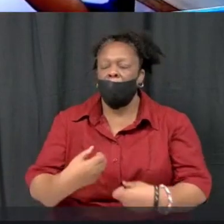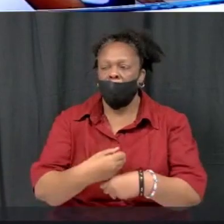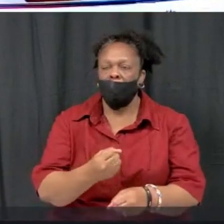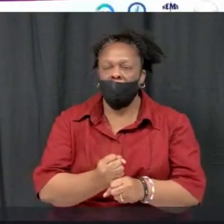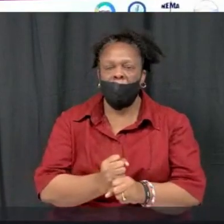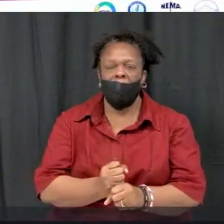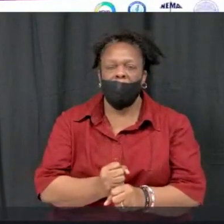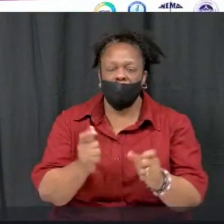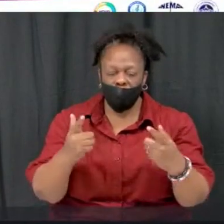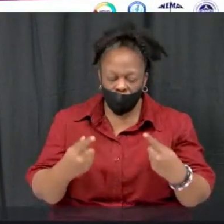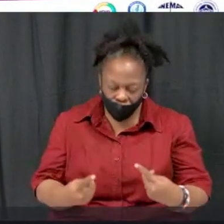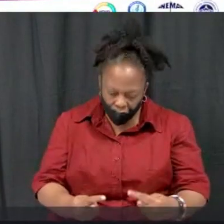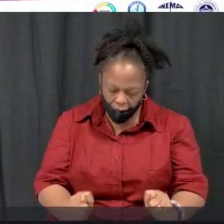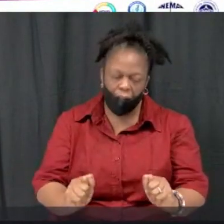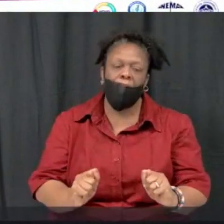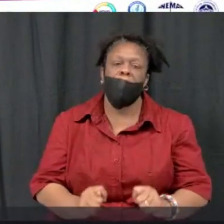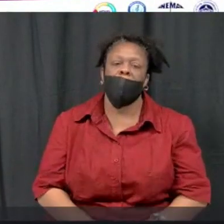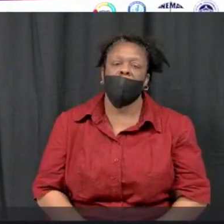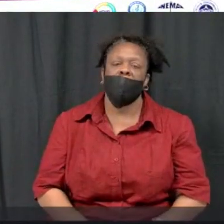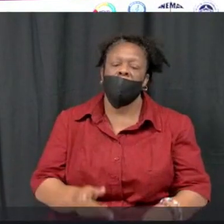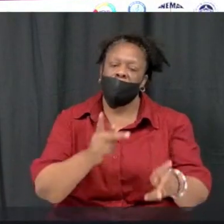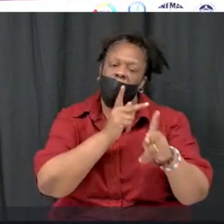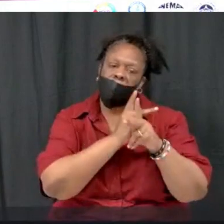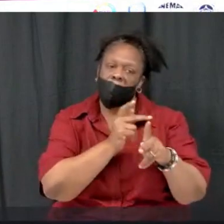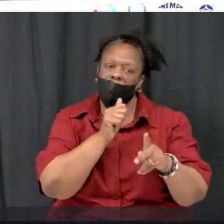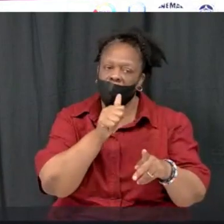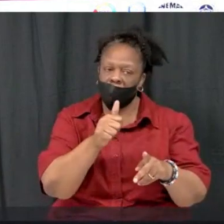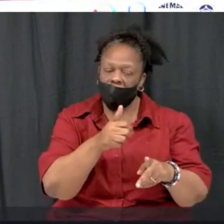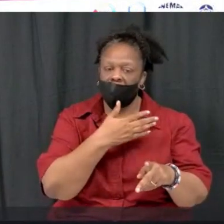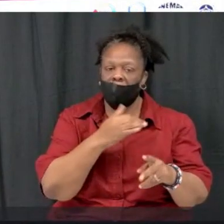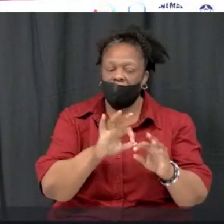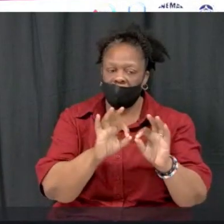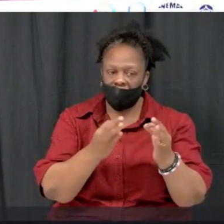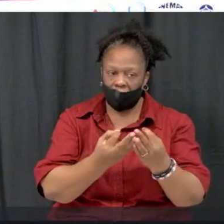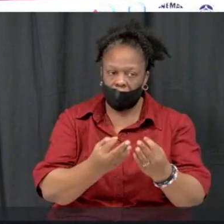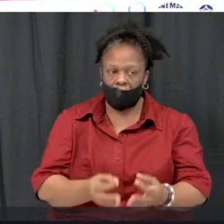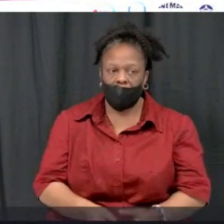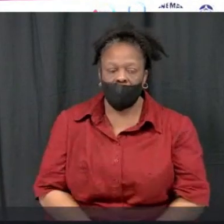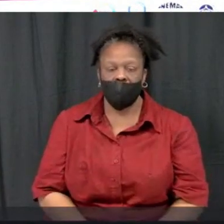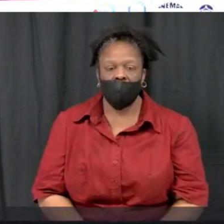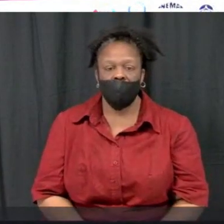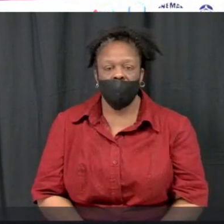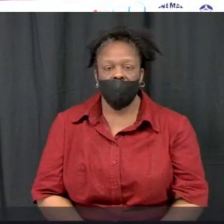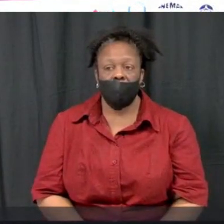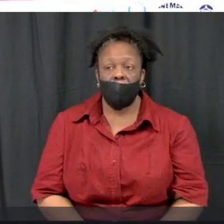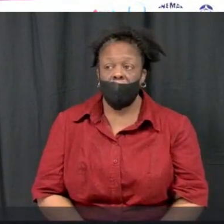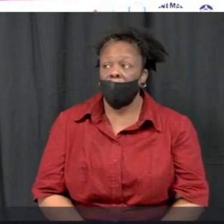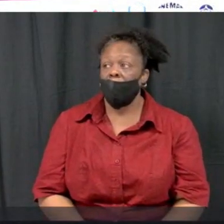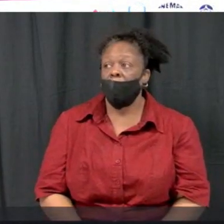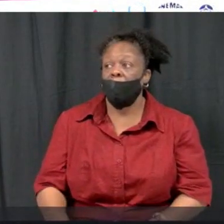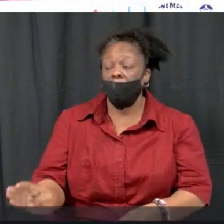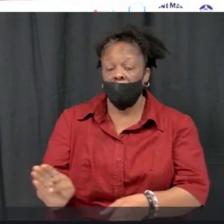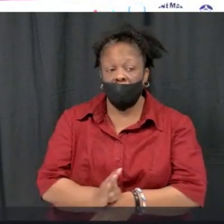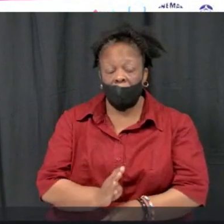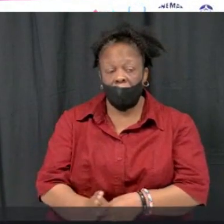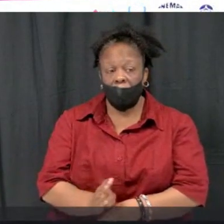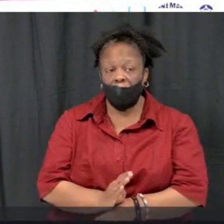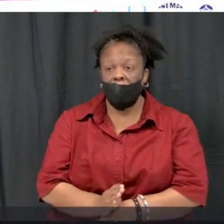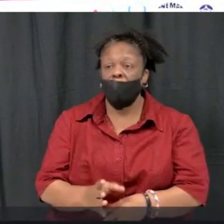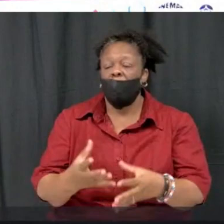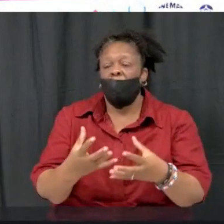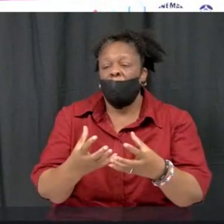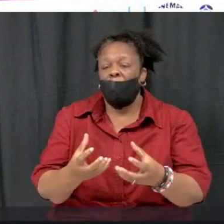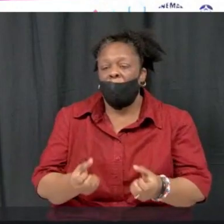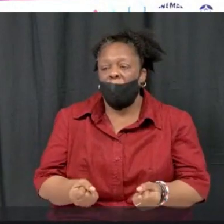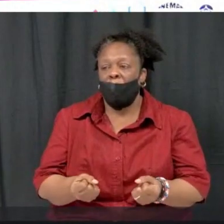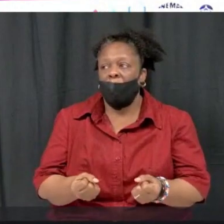and decision to protect yourself and your family in the uncertain days ahead. Businesses who are wishing to engage